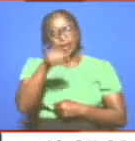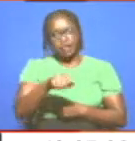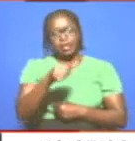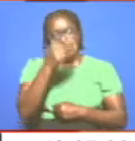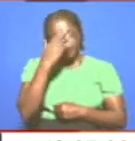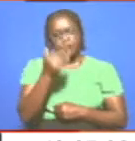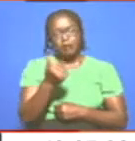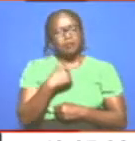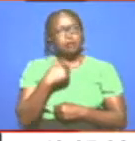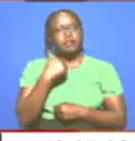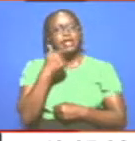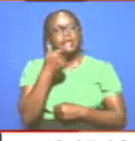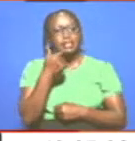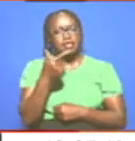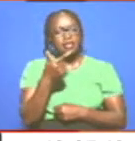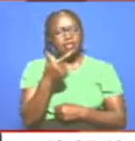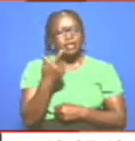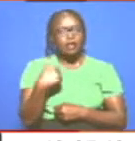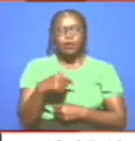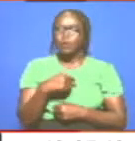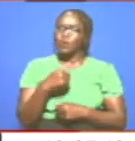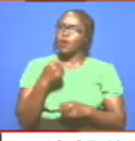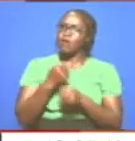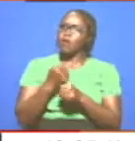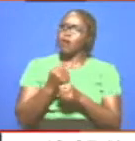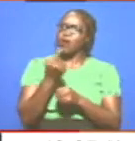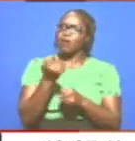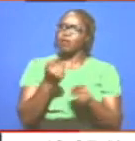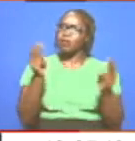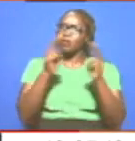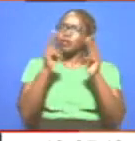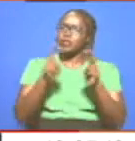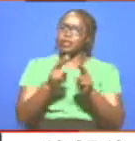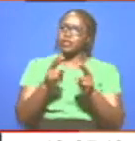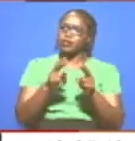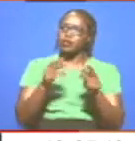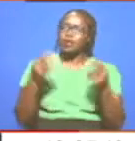said, we have done a few international tournaments when the board was